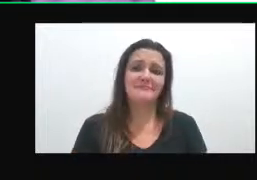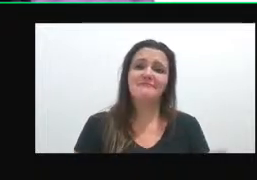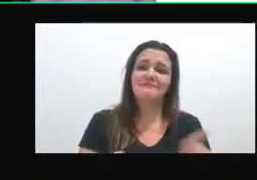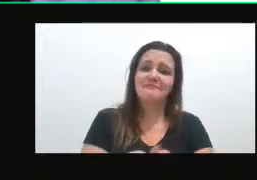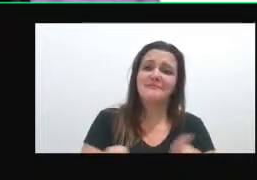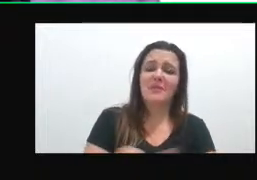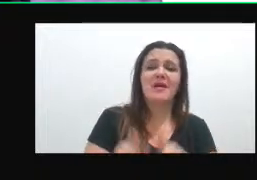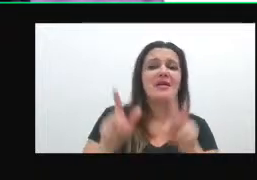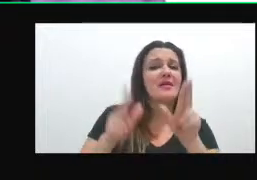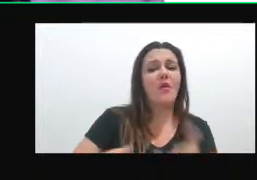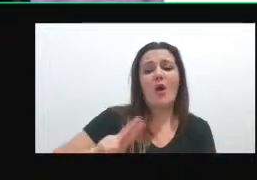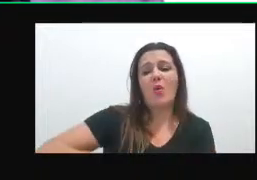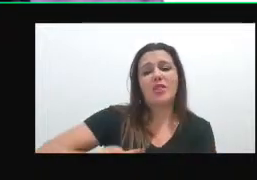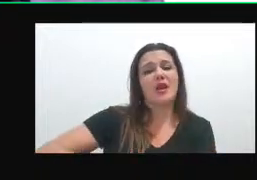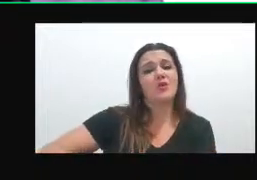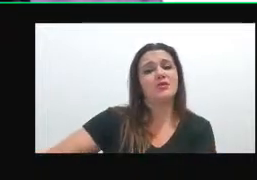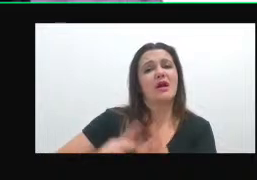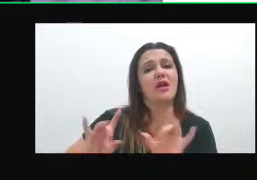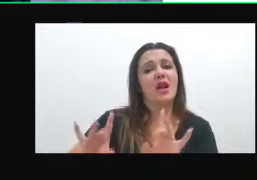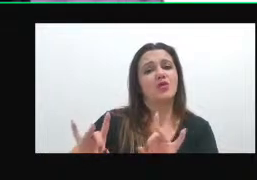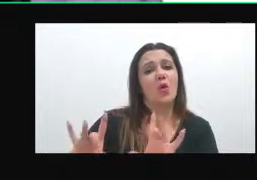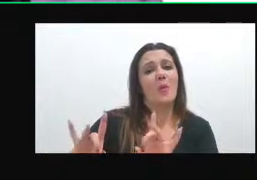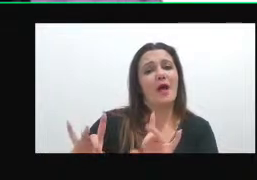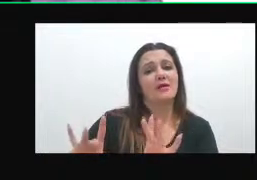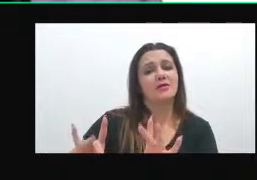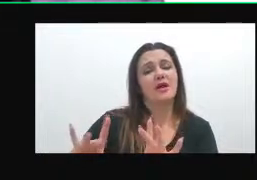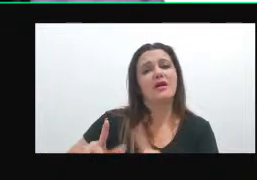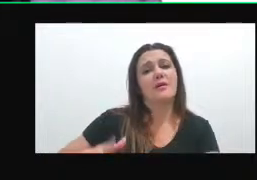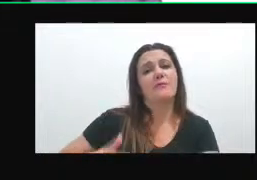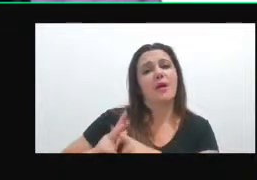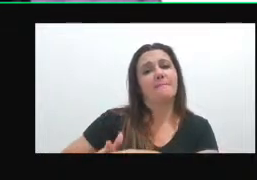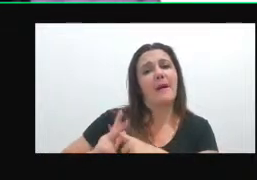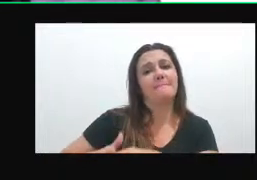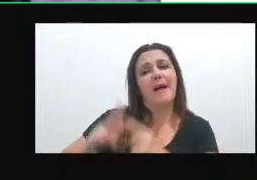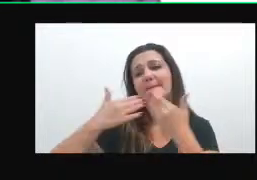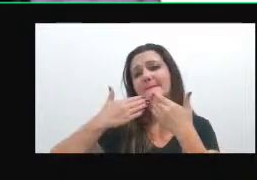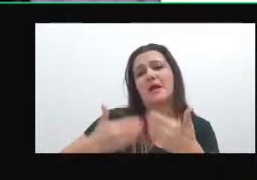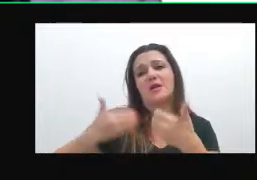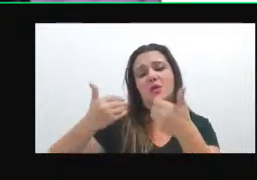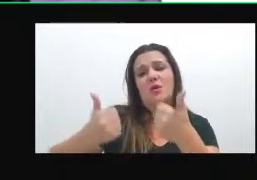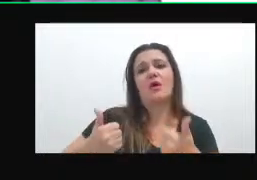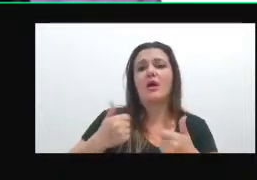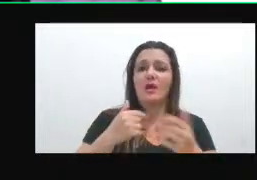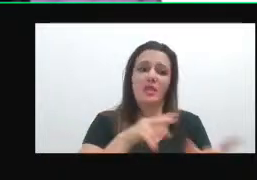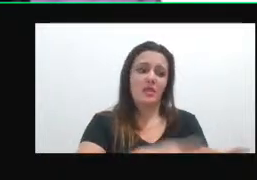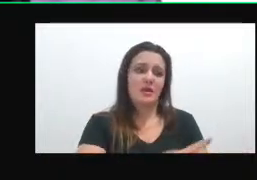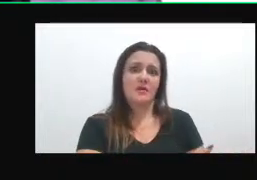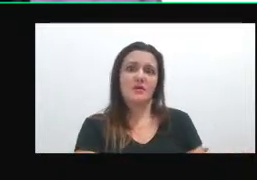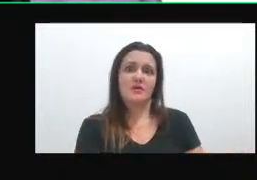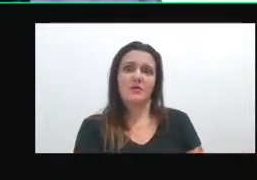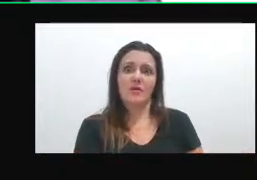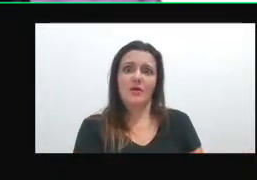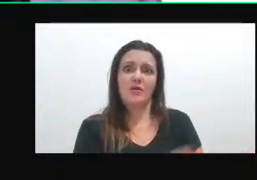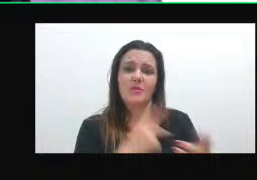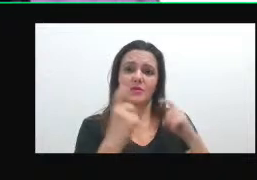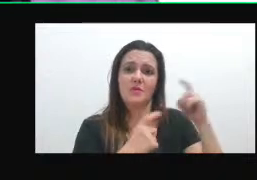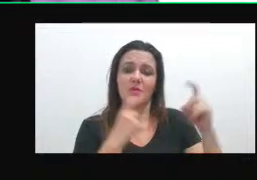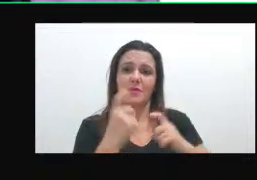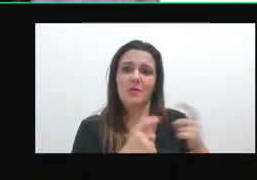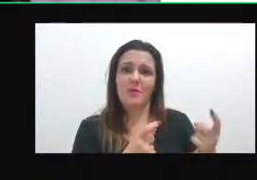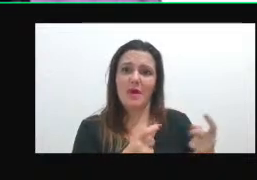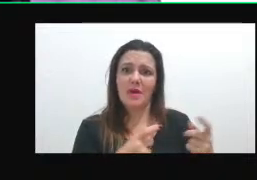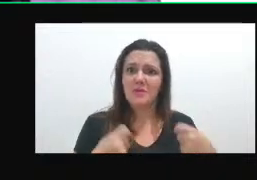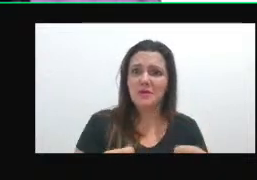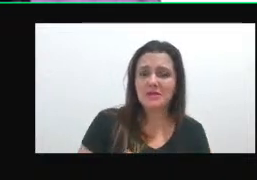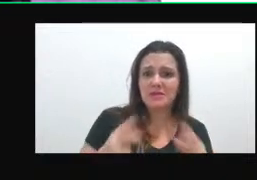getting better, a lot of people were asking, do we actually need translators, or language